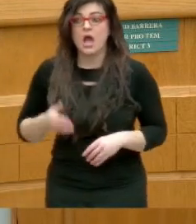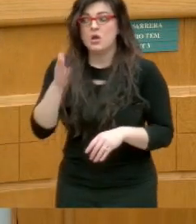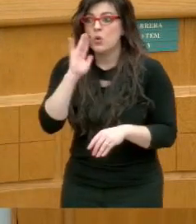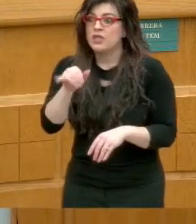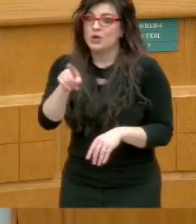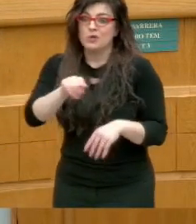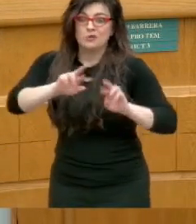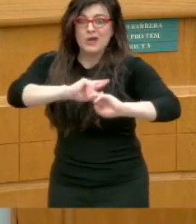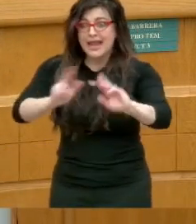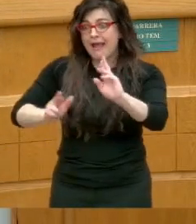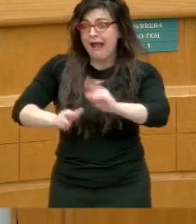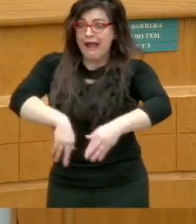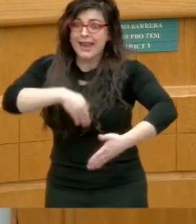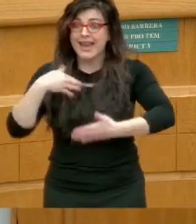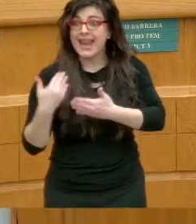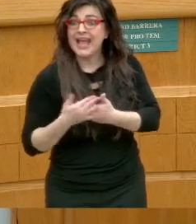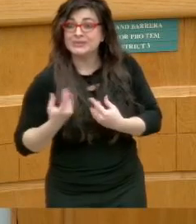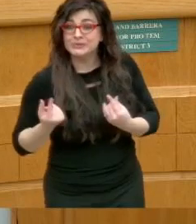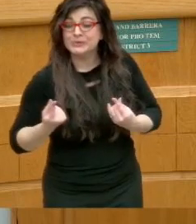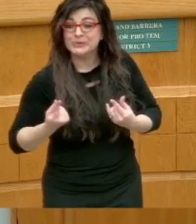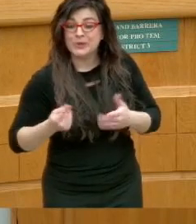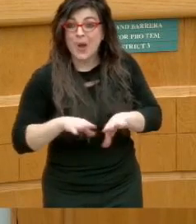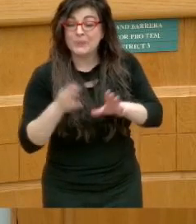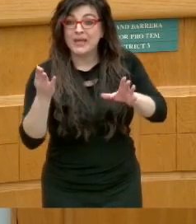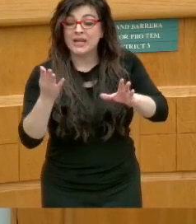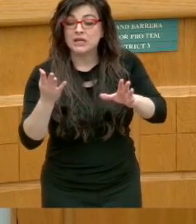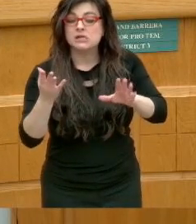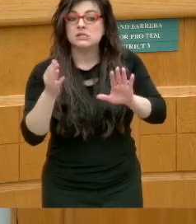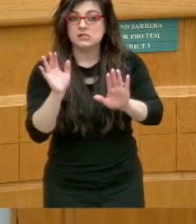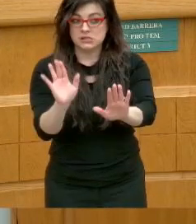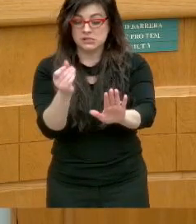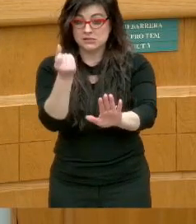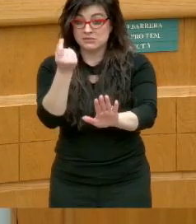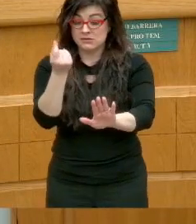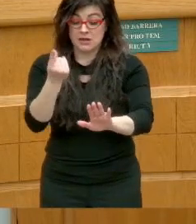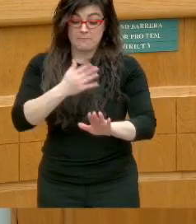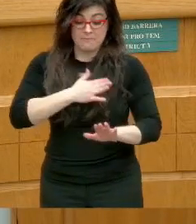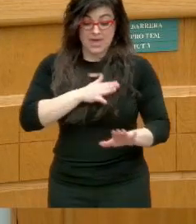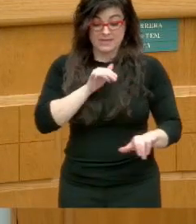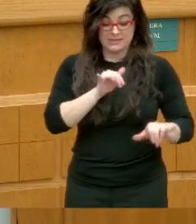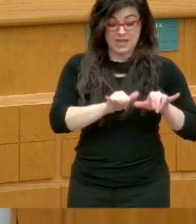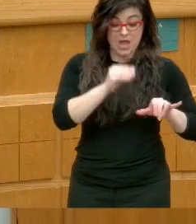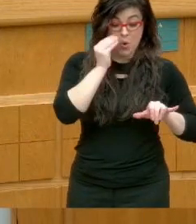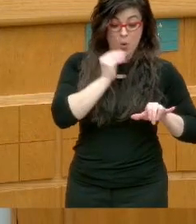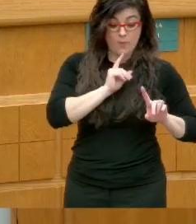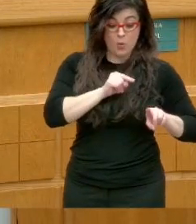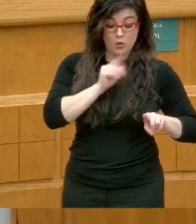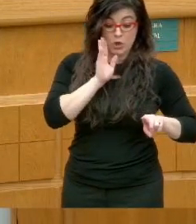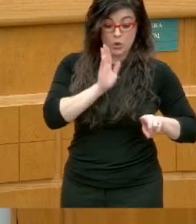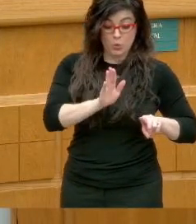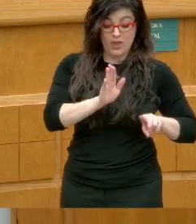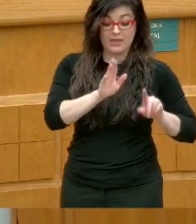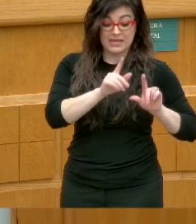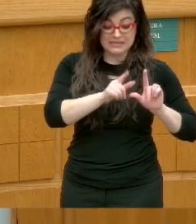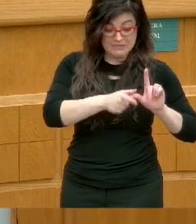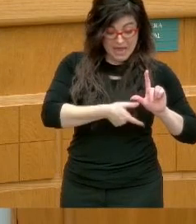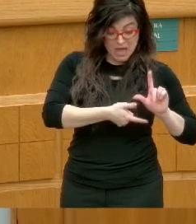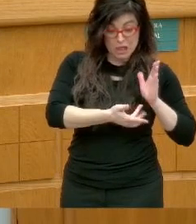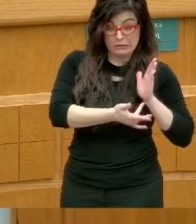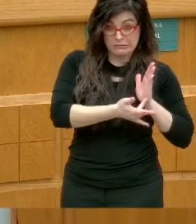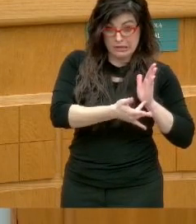But while my stay-at-home order expires April 30th, the spirit of that